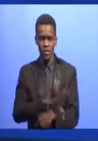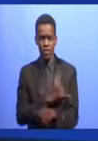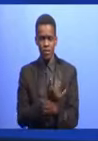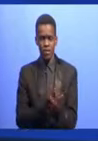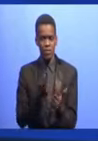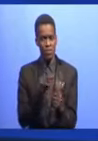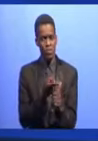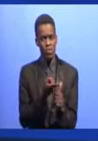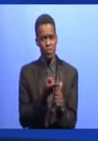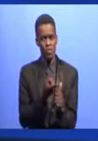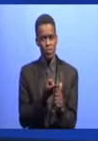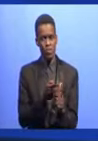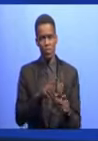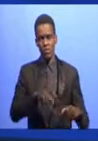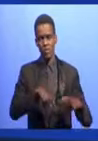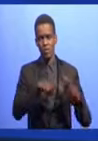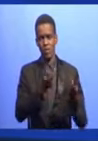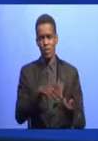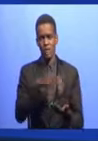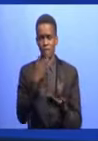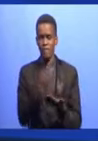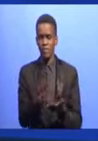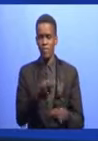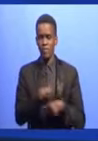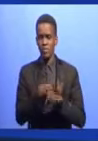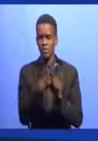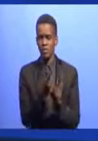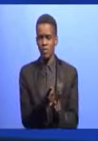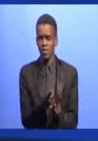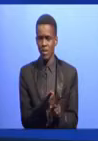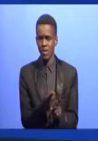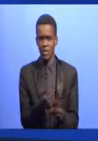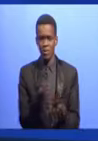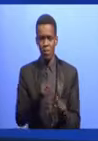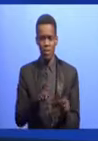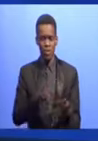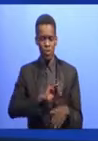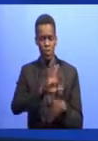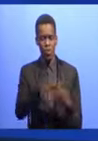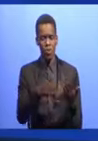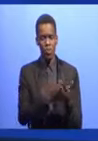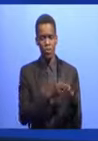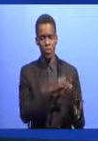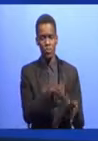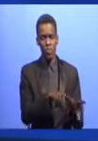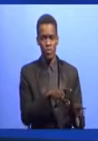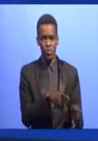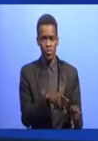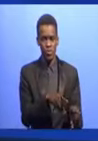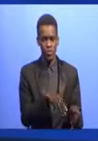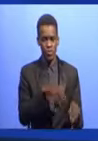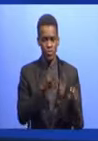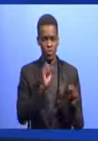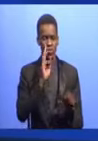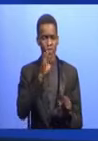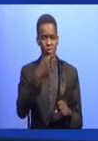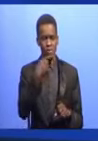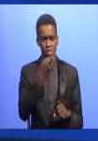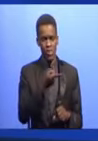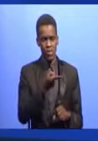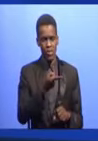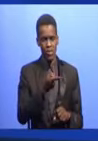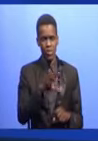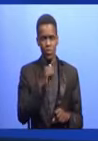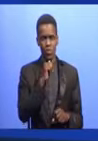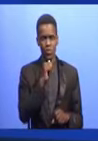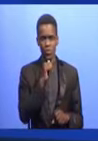complete product. So it's a matter of getting all these people together and say don't worry about the transport khona le company already ya Botswana ya Motswana